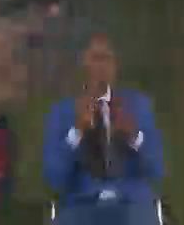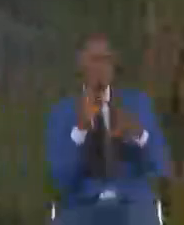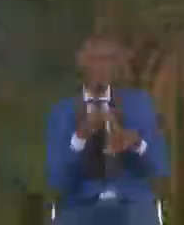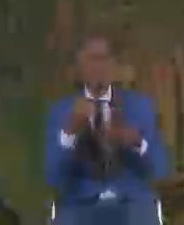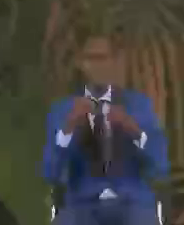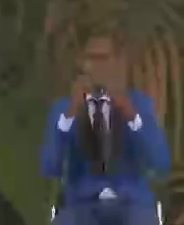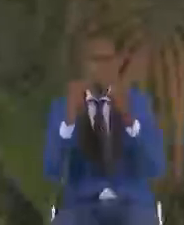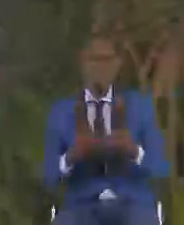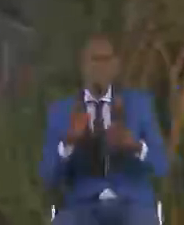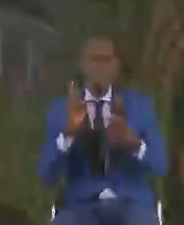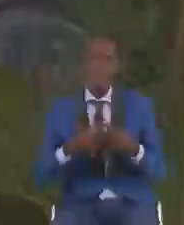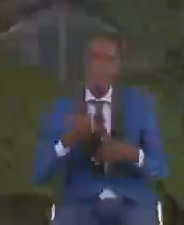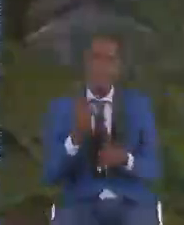power